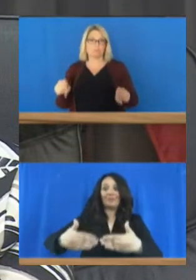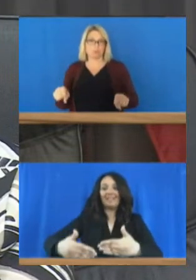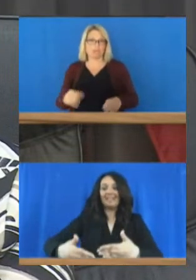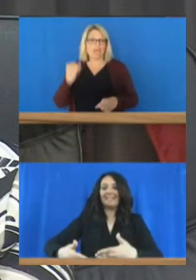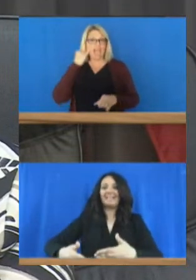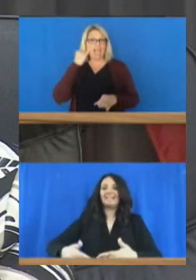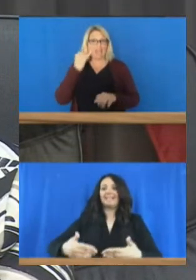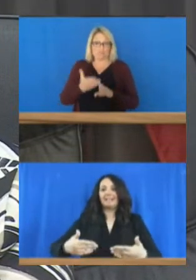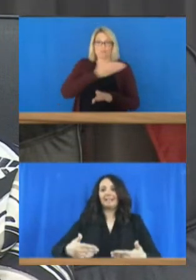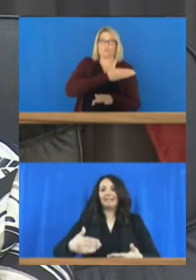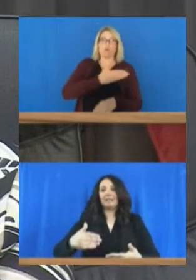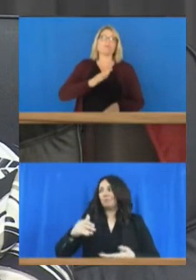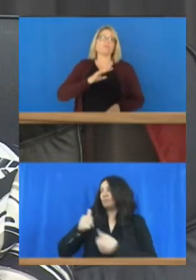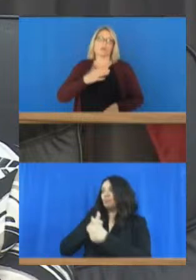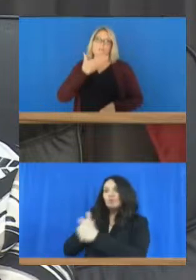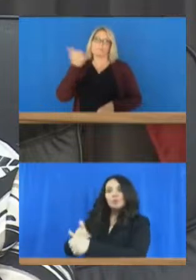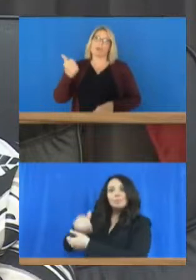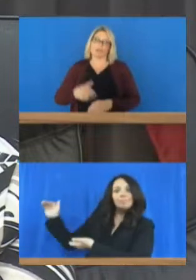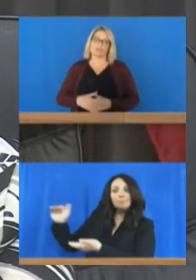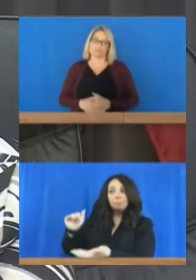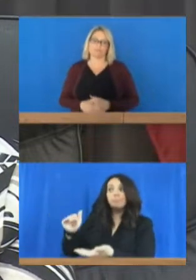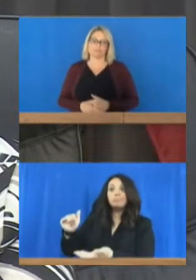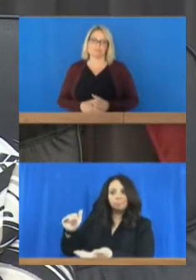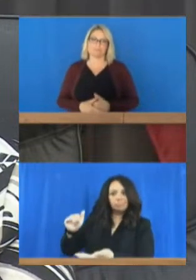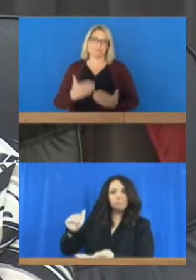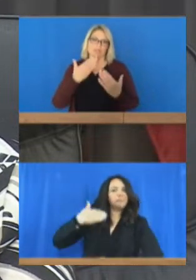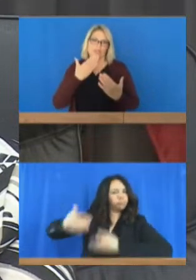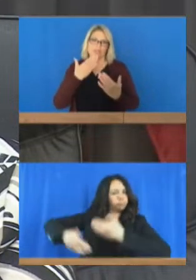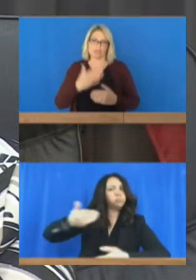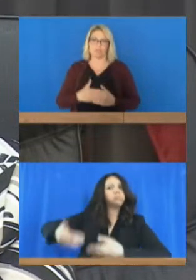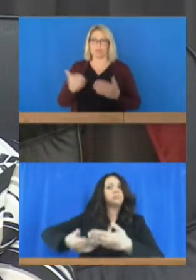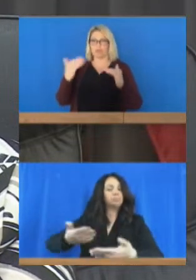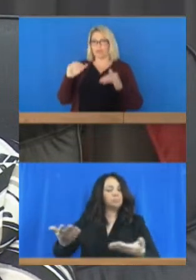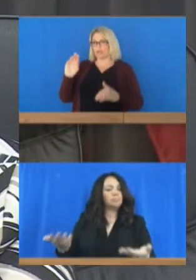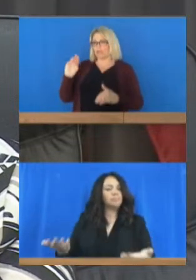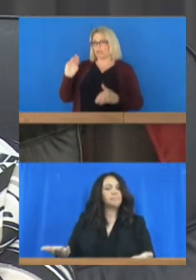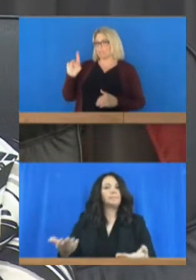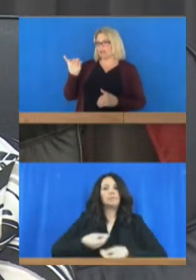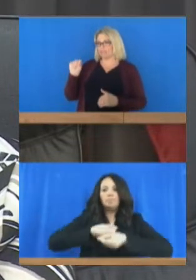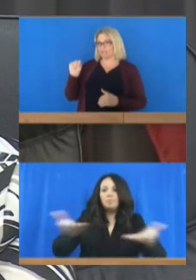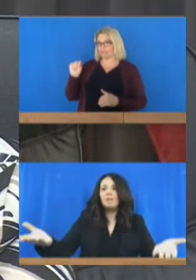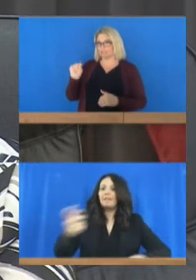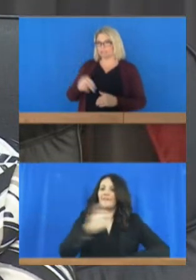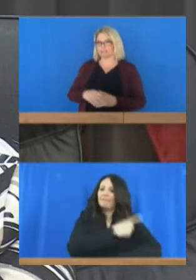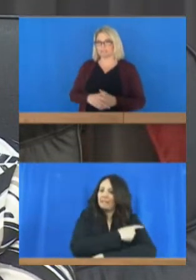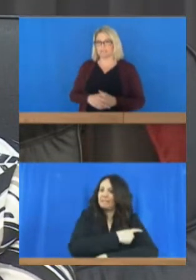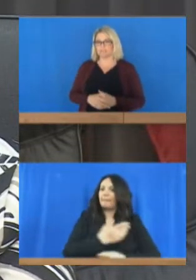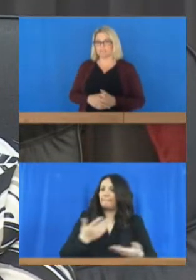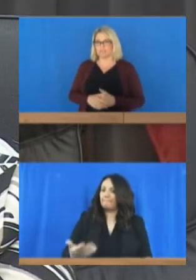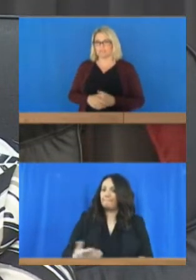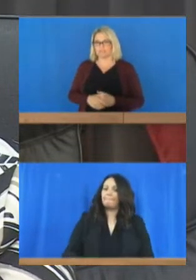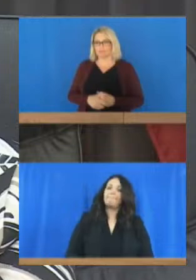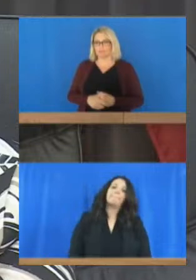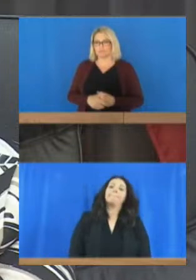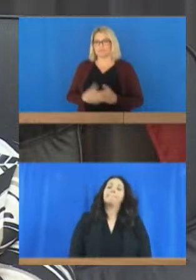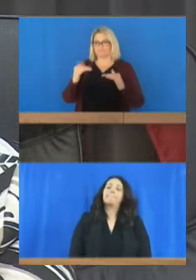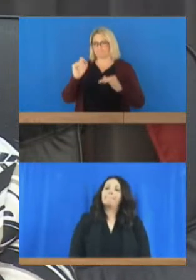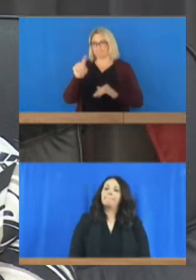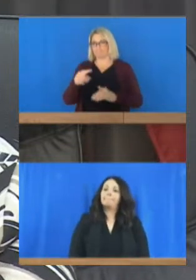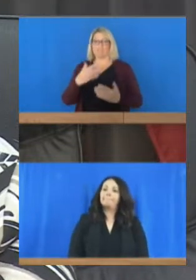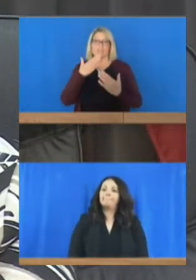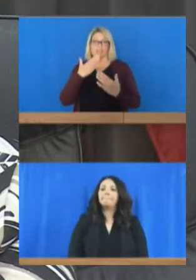so, when do you expect it will be released? So any types of information like that, I did see that information from